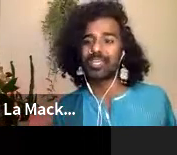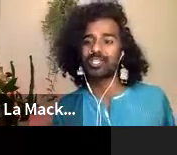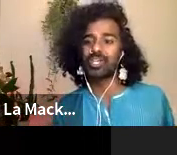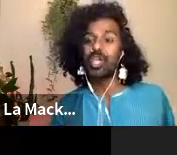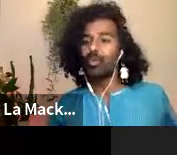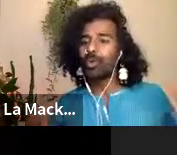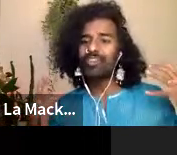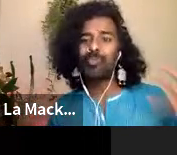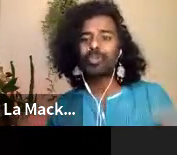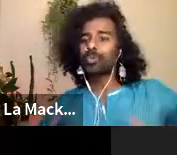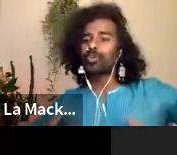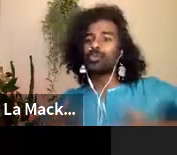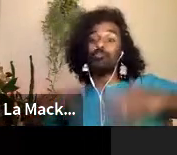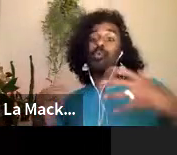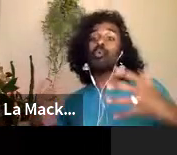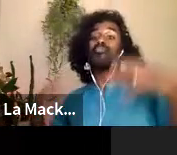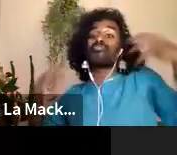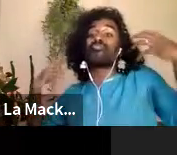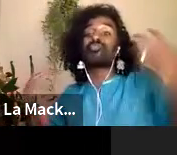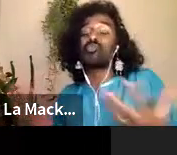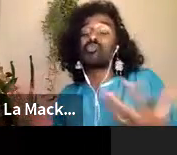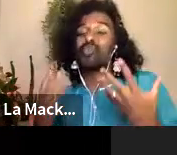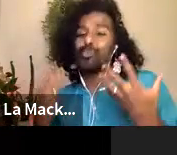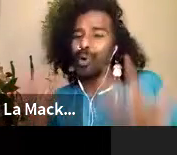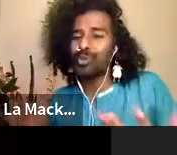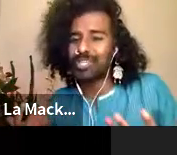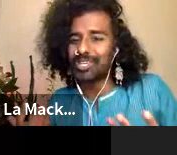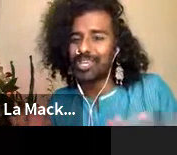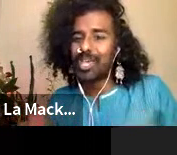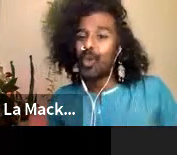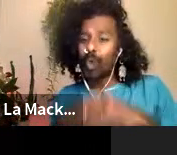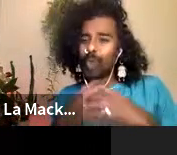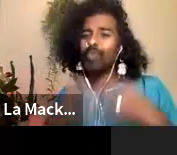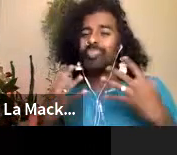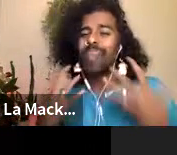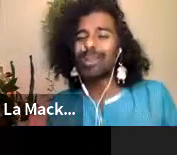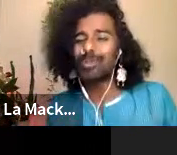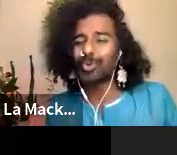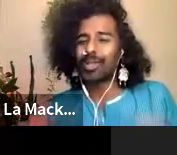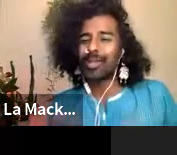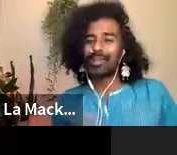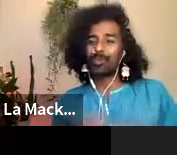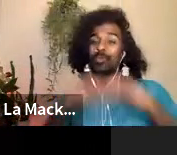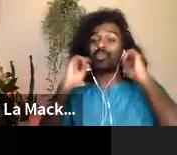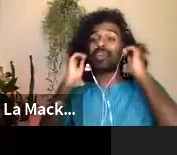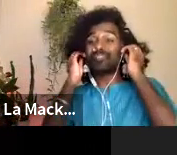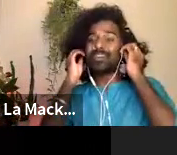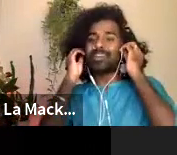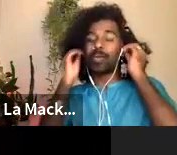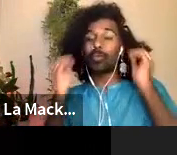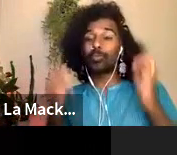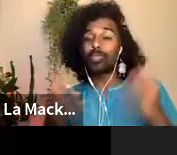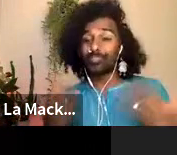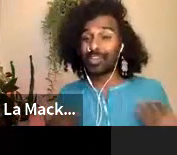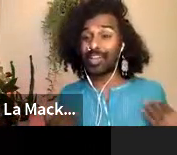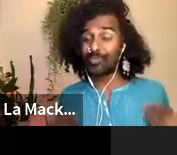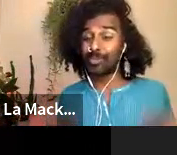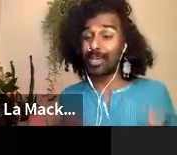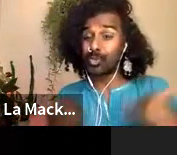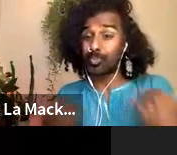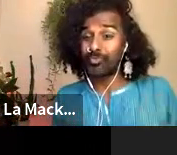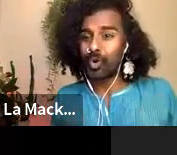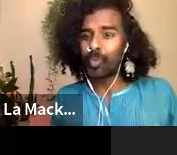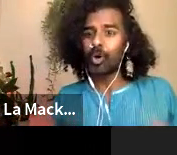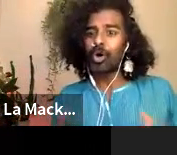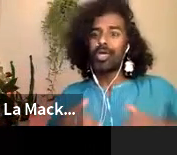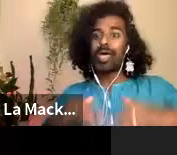a stage? What if poetry could move through the body? What would that look like? And what would that feel like? What would that feel like for me